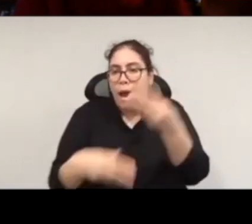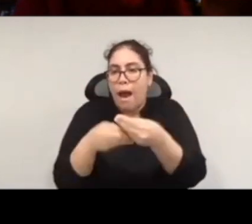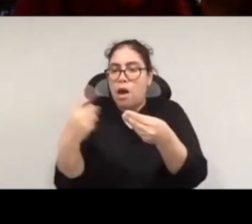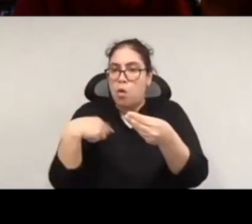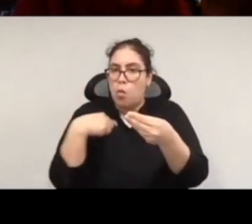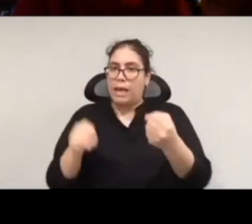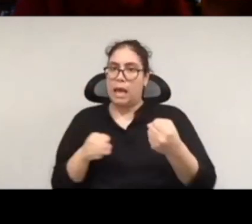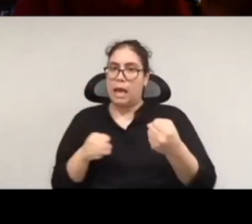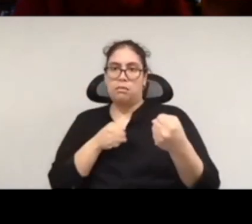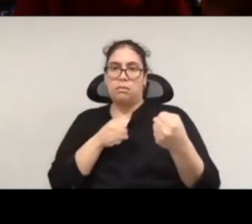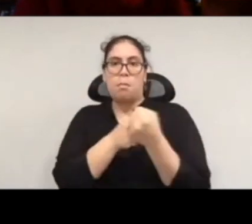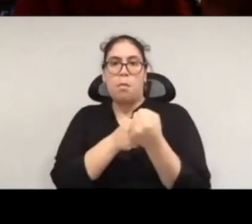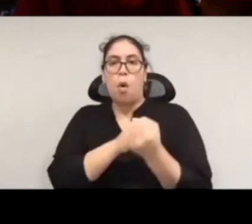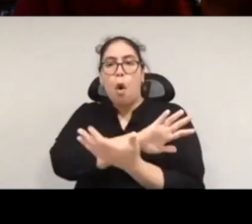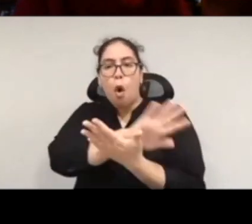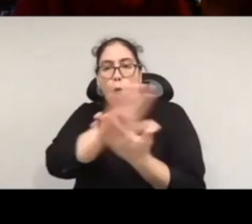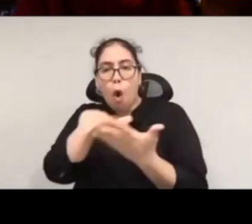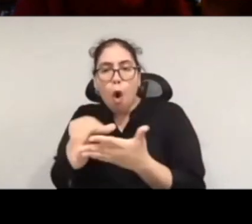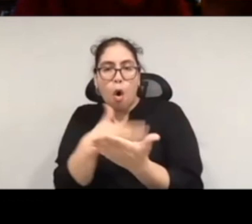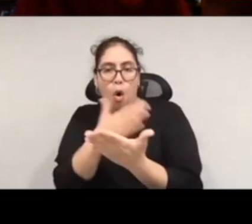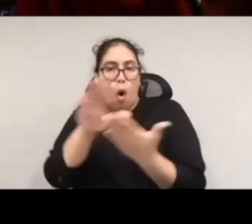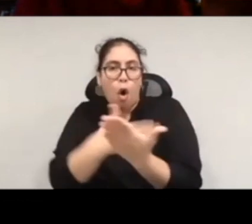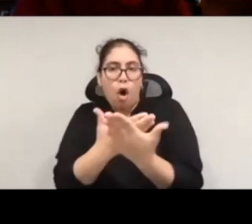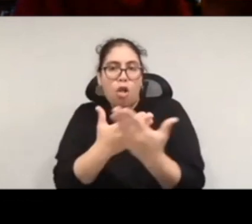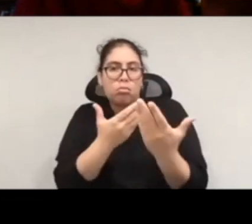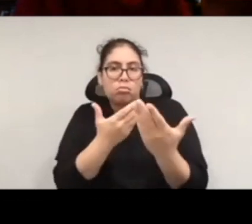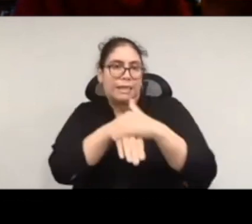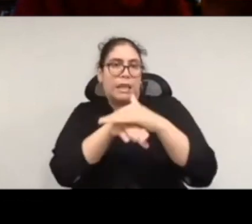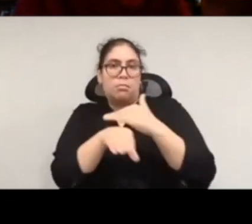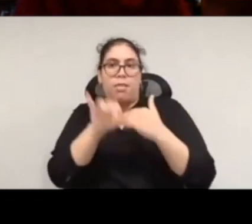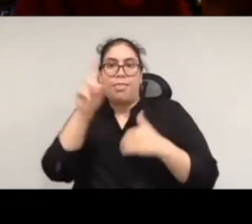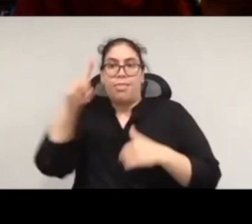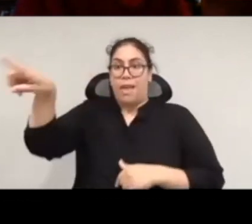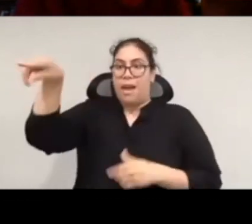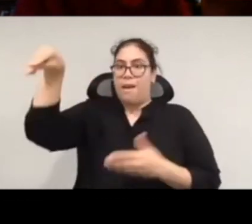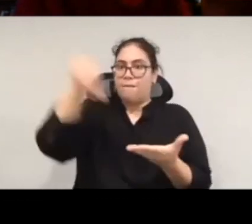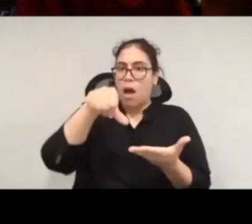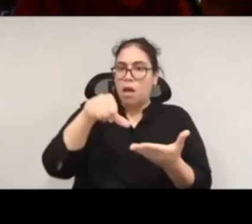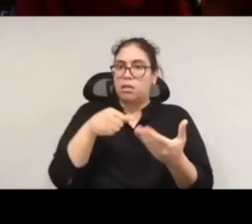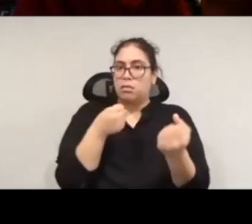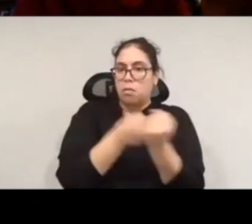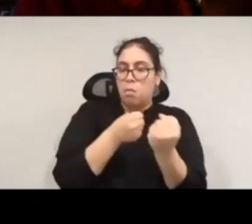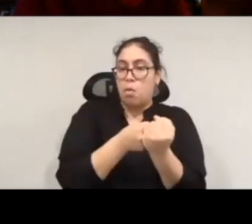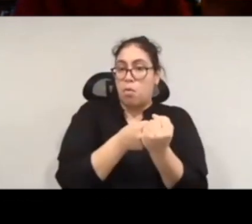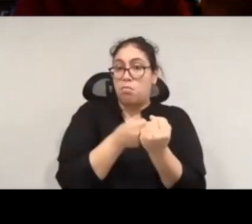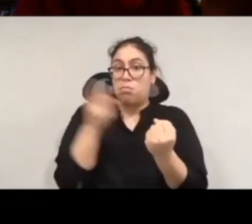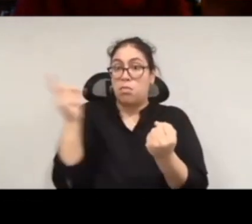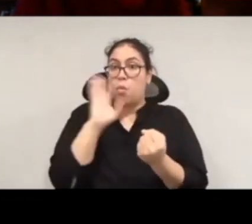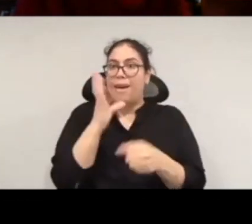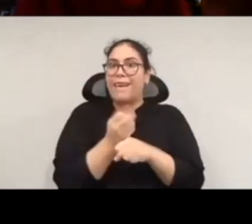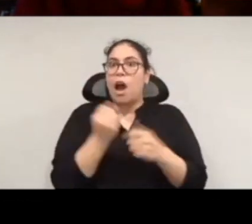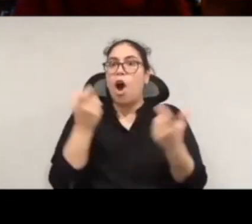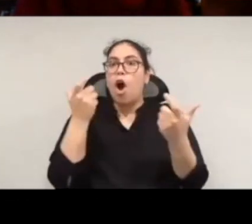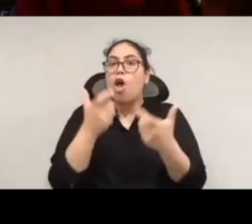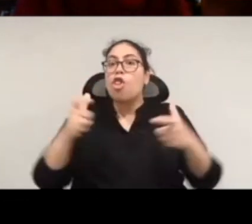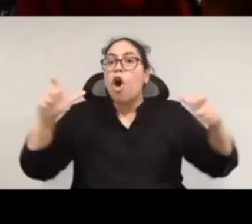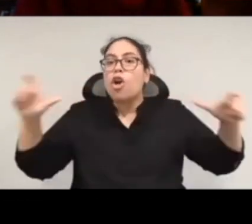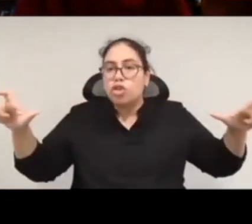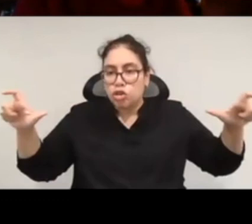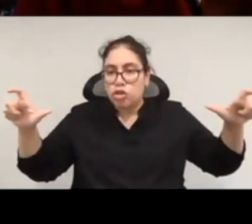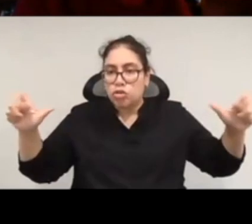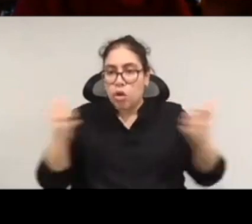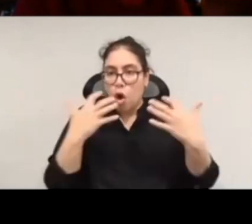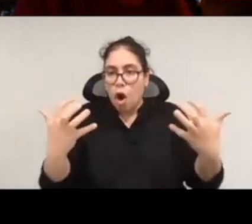all accessibility to the media that they are funding and supporting, because they're going to get a larger audience share ultimately